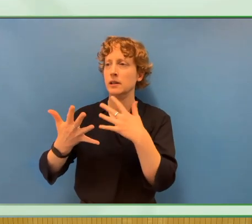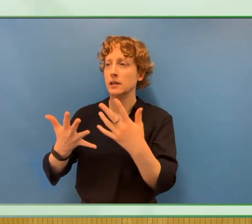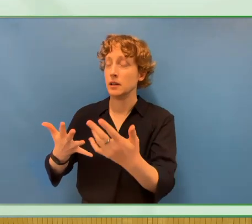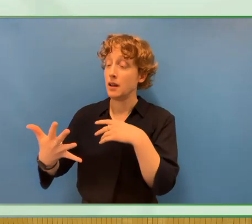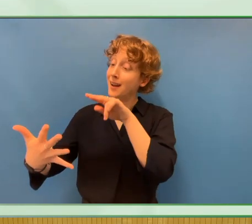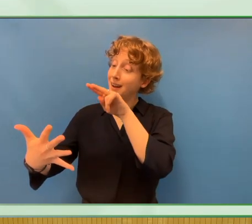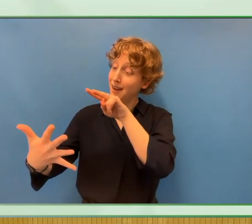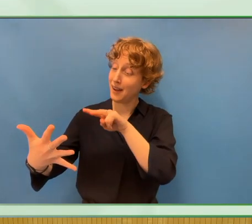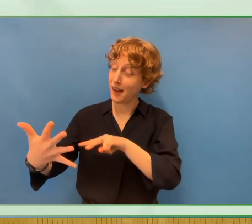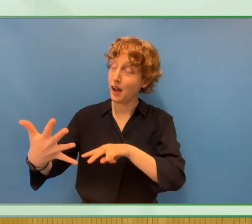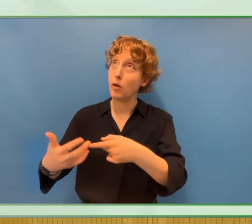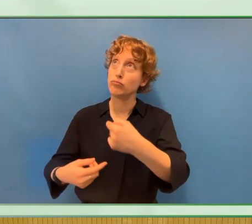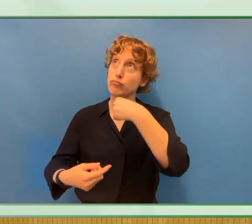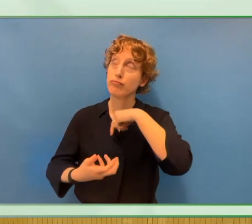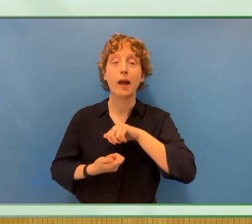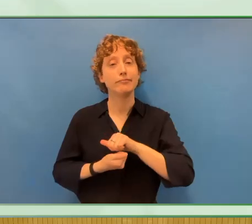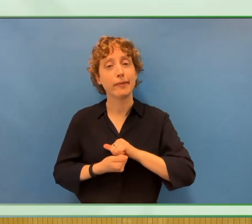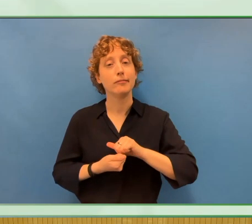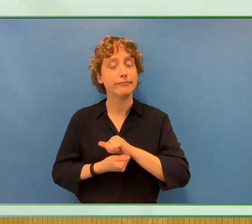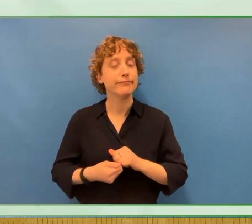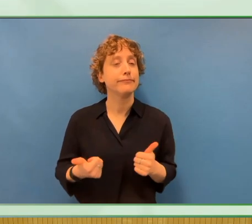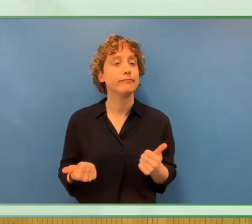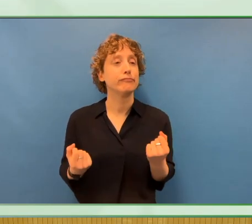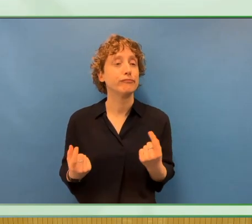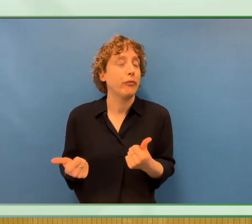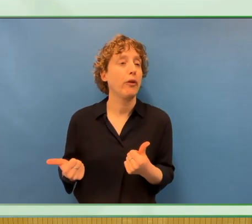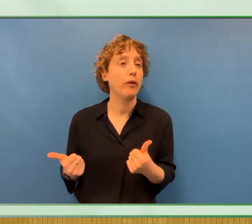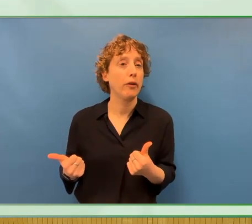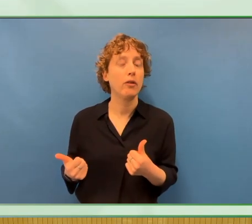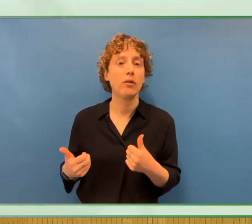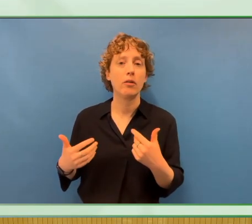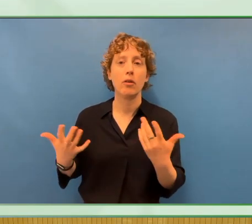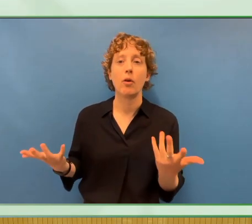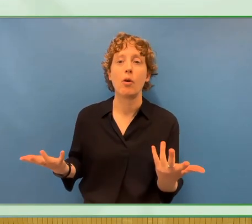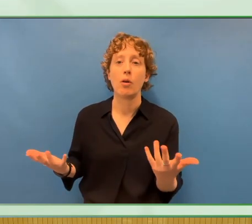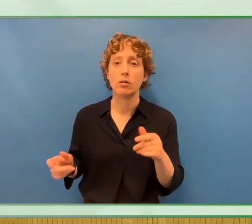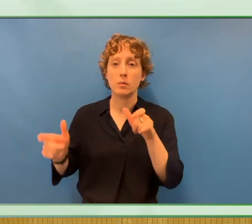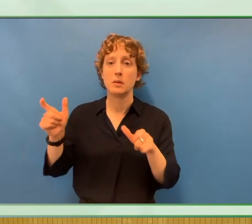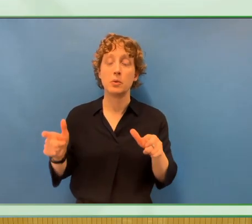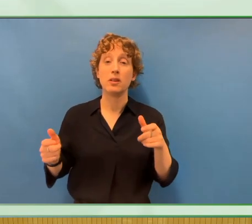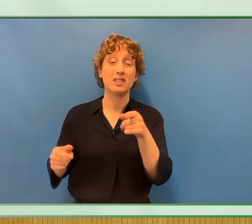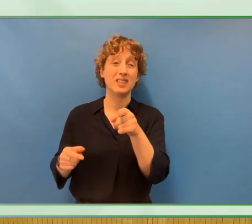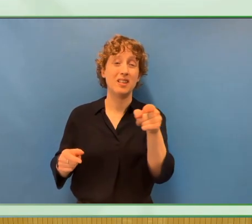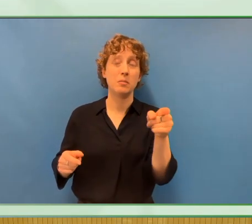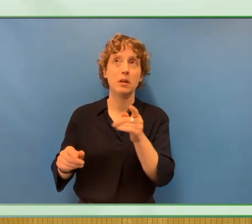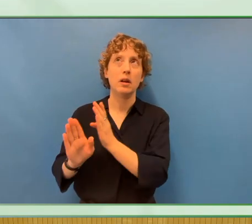time, need a refresher, or just really do not want to have the conversation. So that's the kind